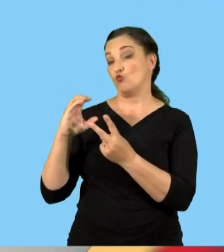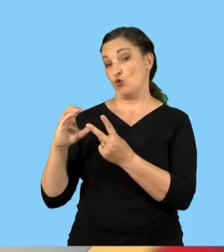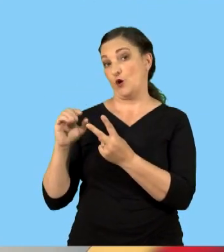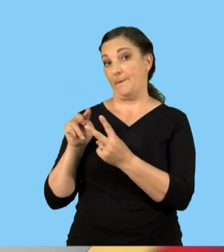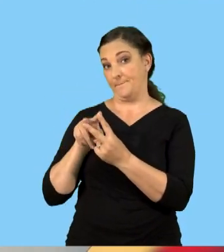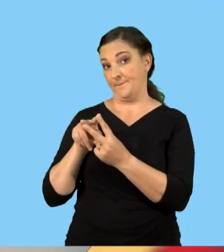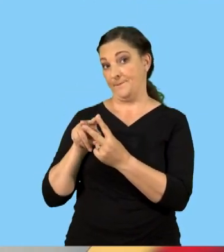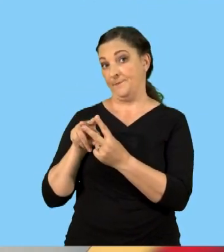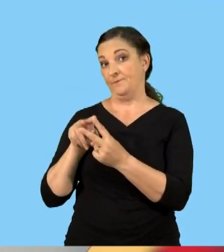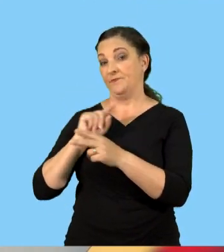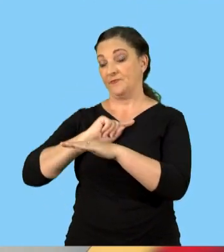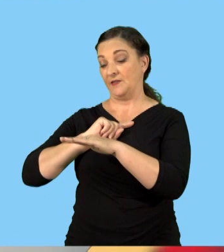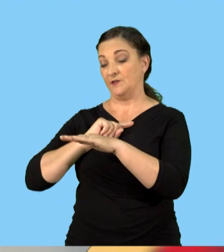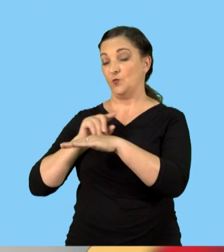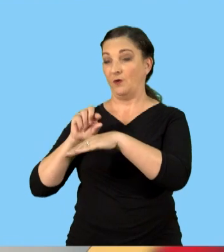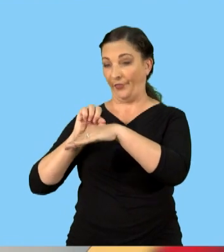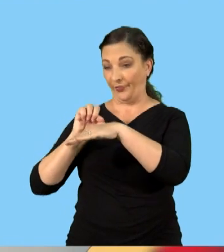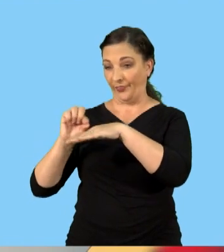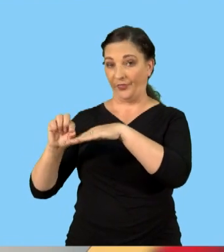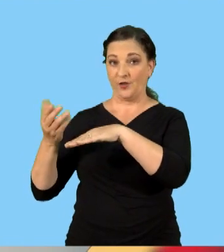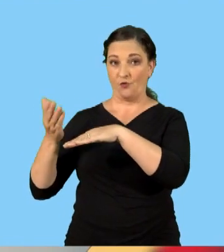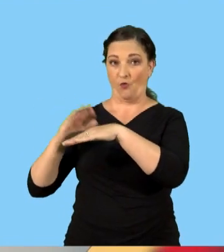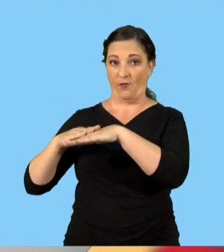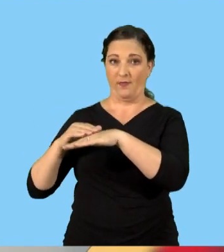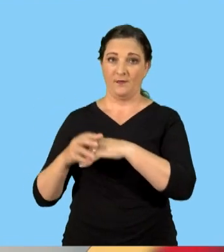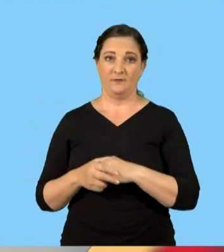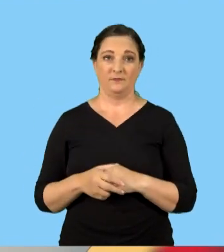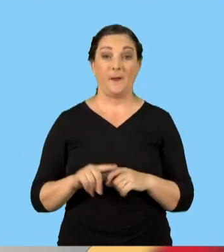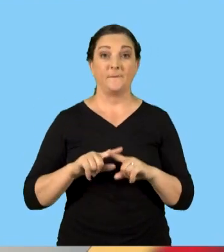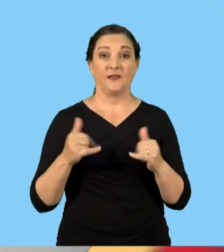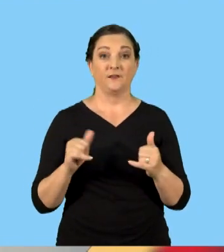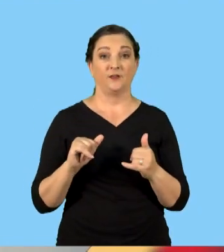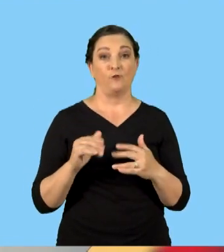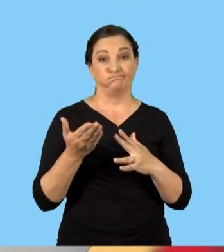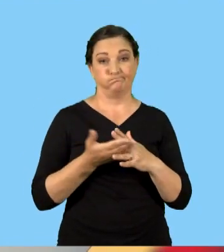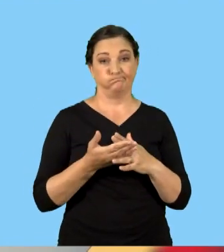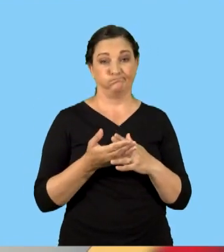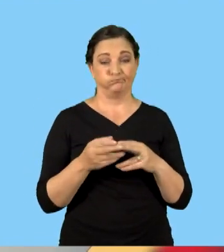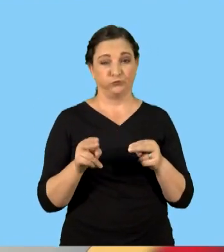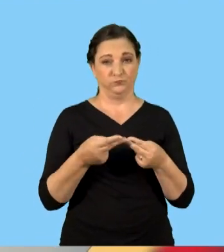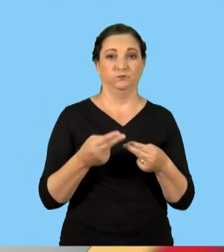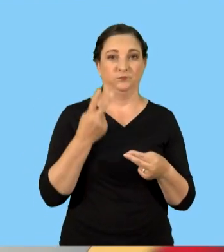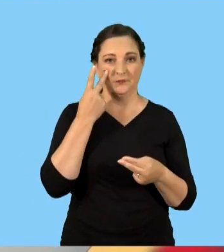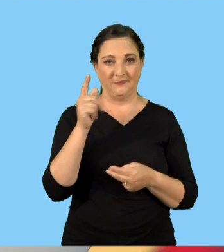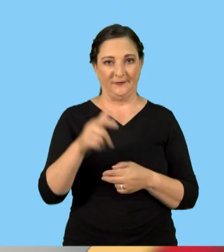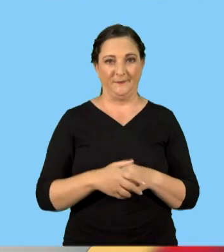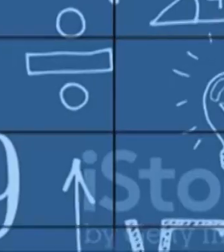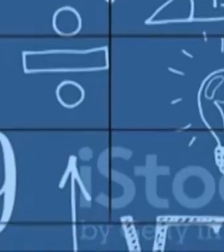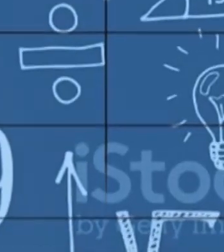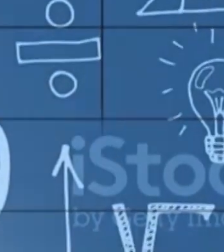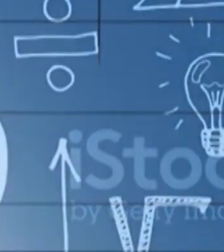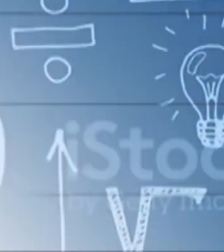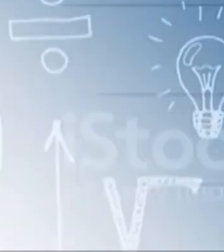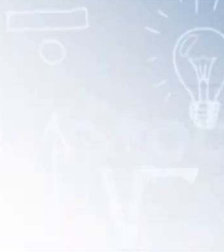aluminum or chromium. Then we end up with the oxide at the end. So we're just going to quickly take an ad break, and I'll see you just after this.